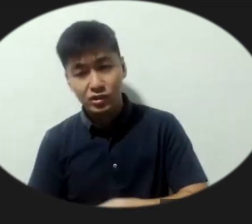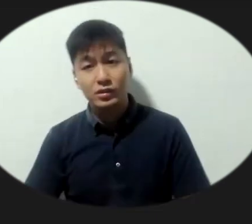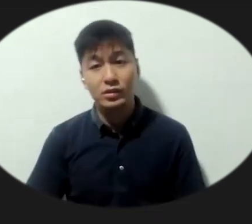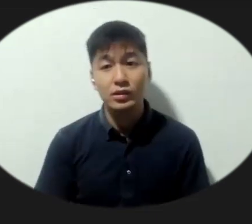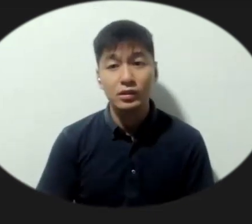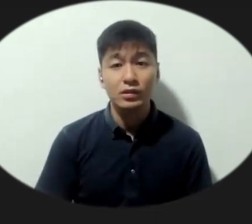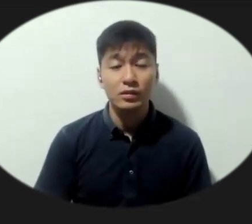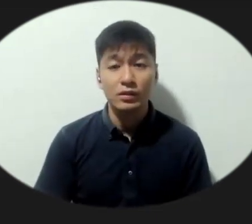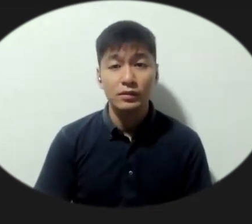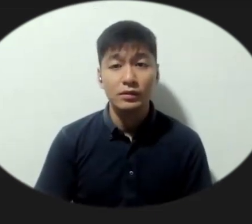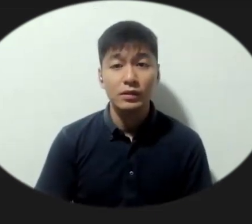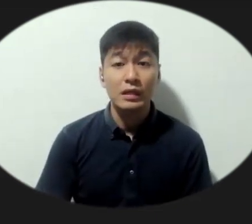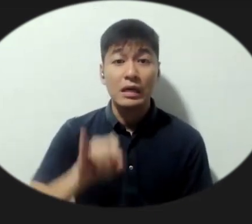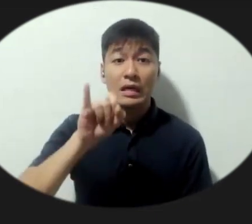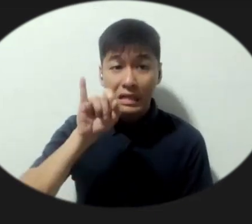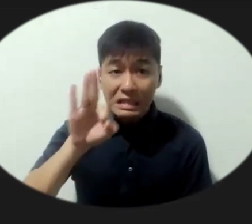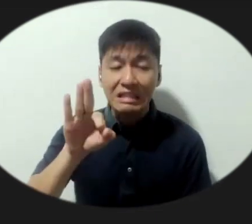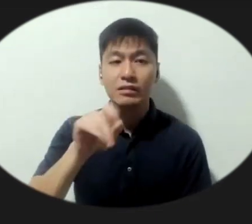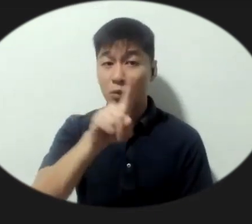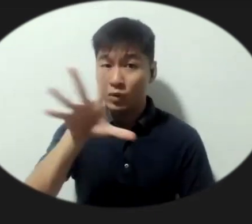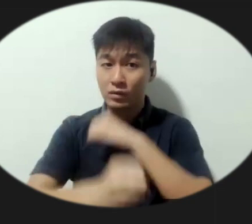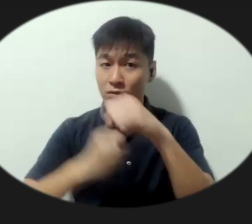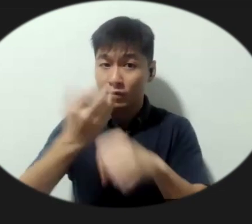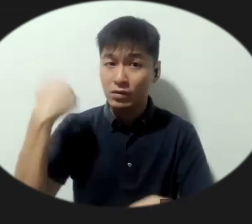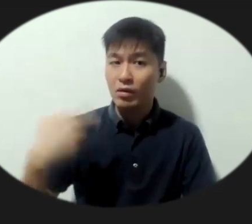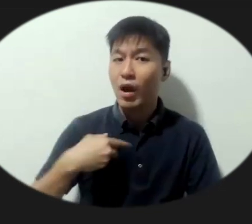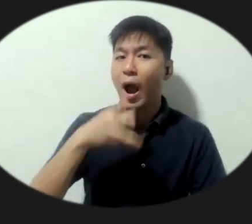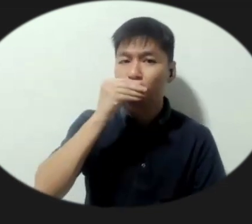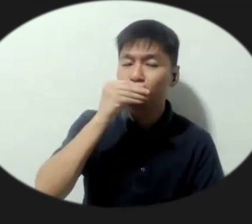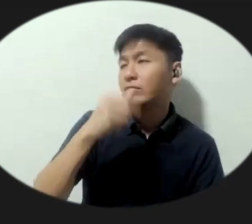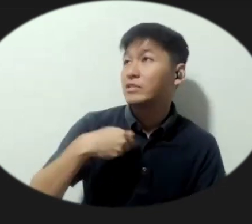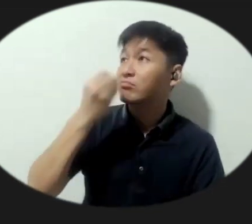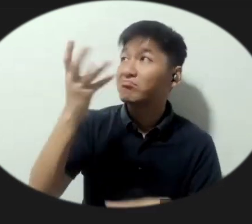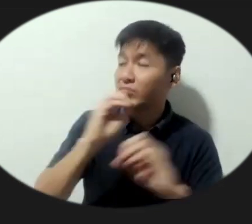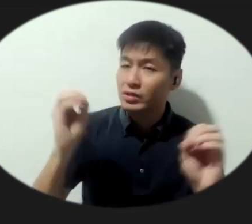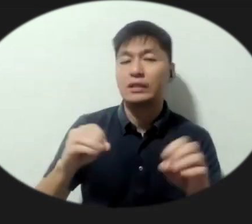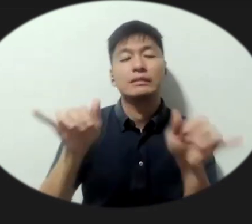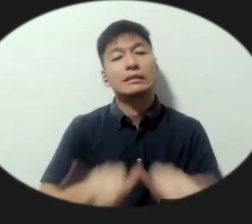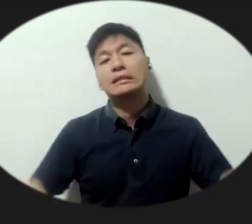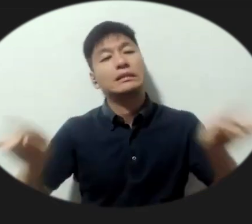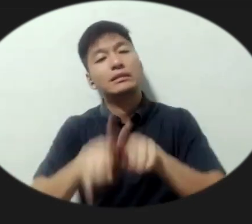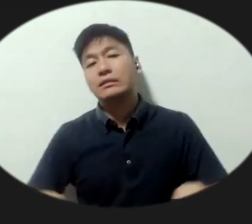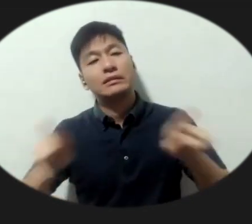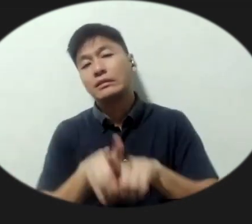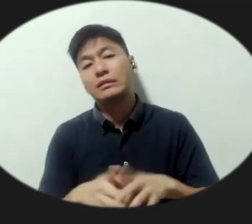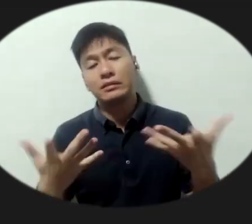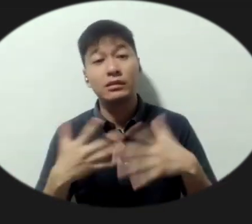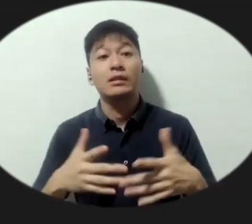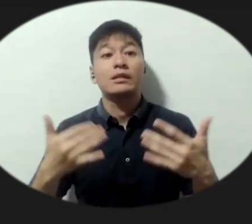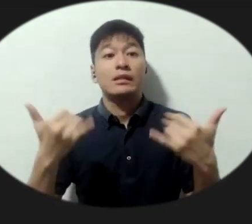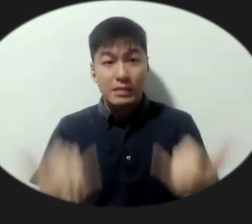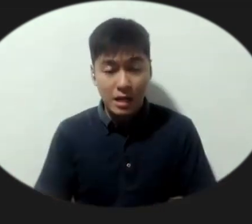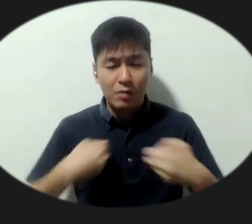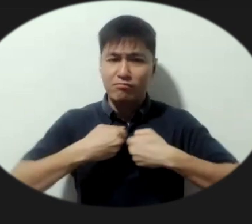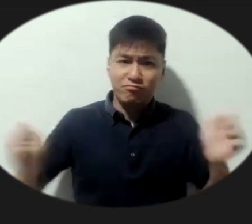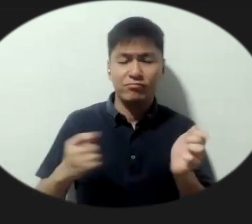kept quiet and not talked about it, then nobody would have understood. So I believe in the power of speaking. There might not be a solution at